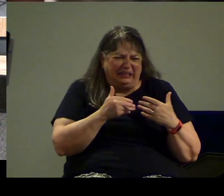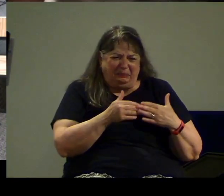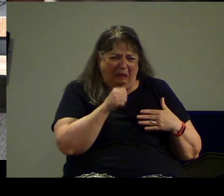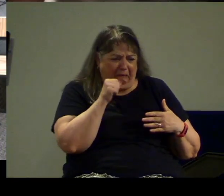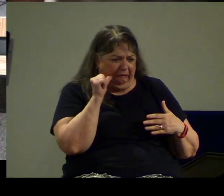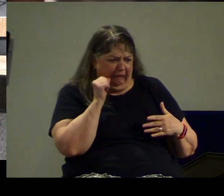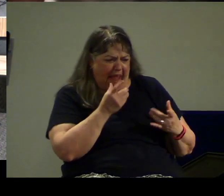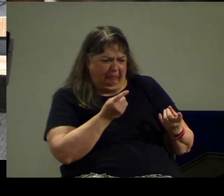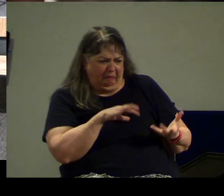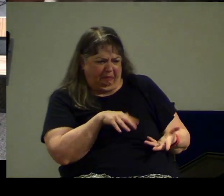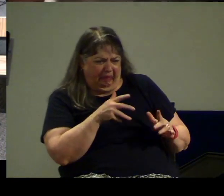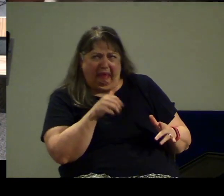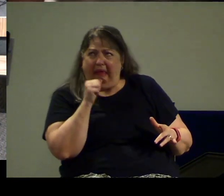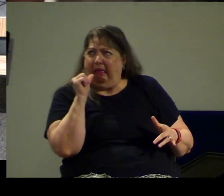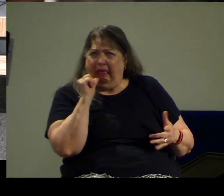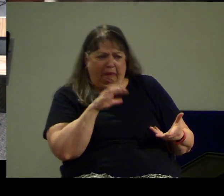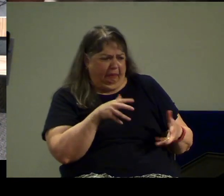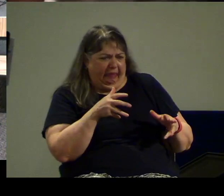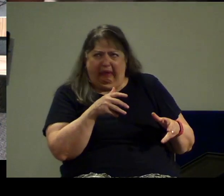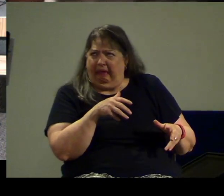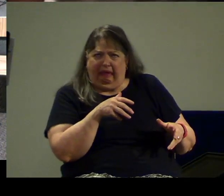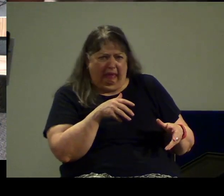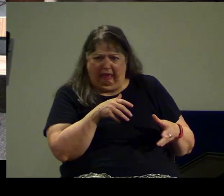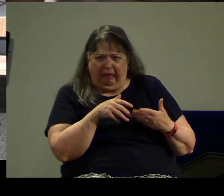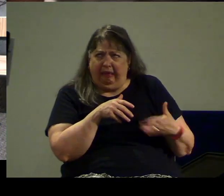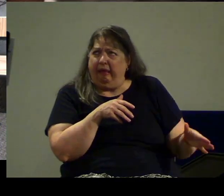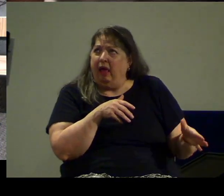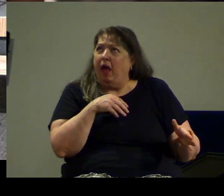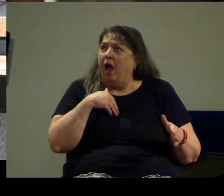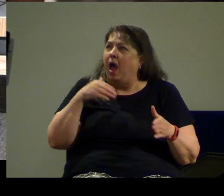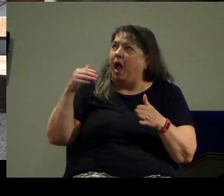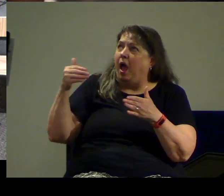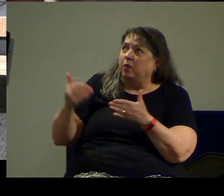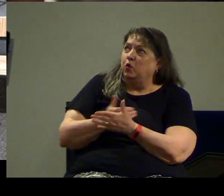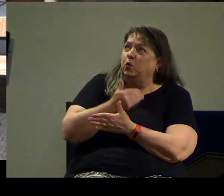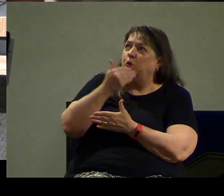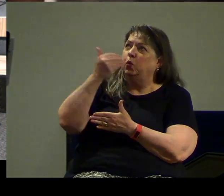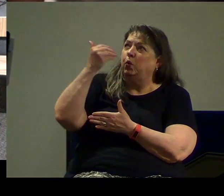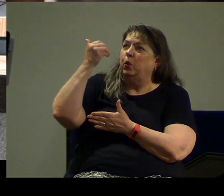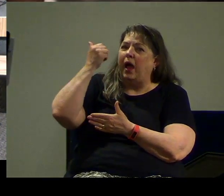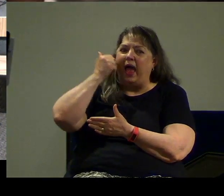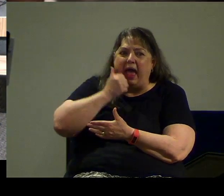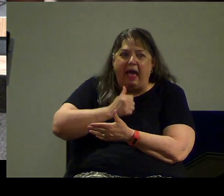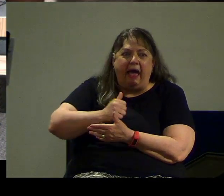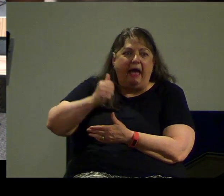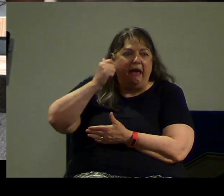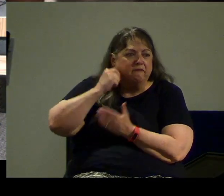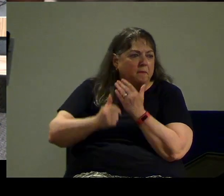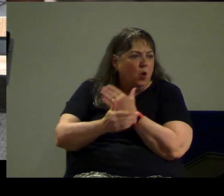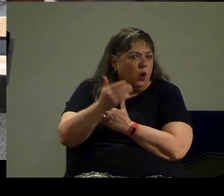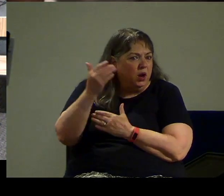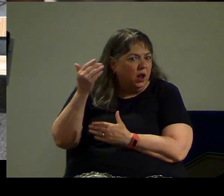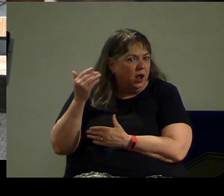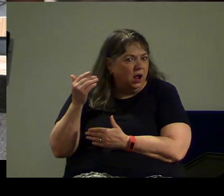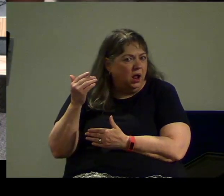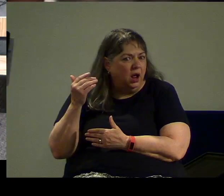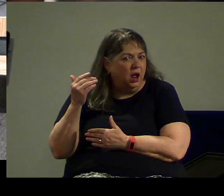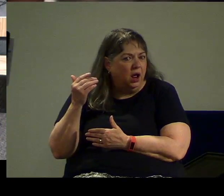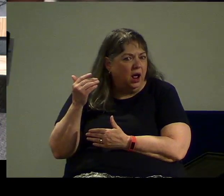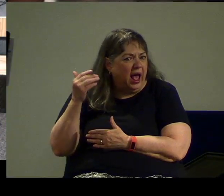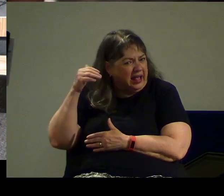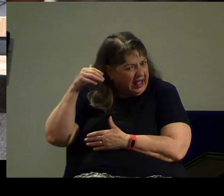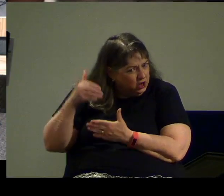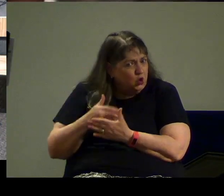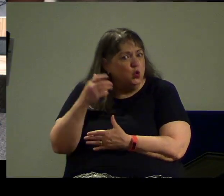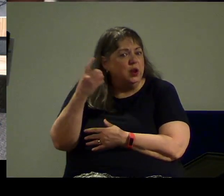matter how I messed up, no matter what I failed to do, his mercies and compassions are new upon me. It's like, come on, it's a new day.